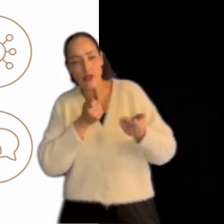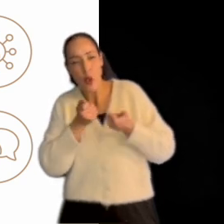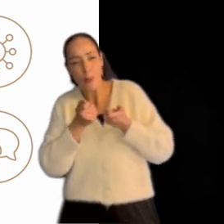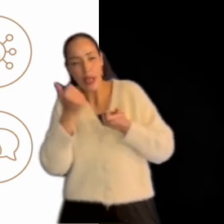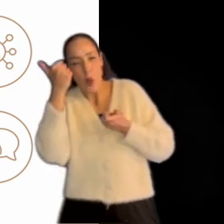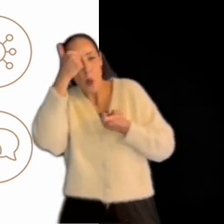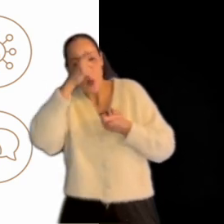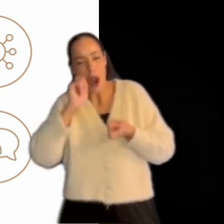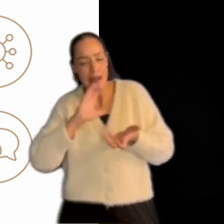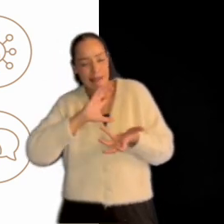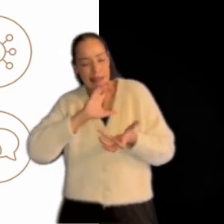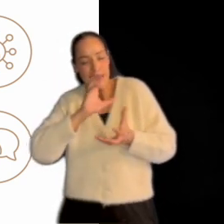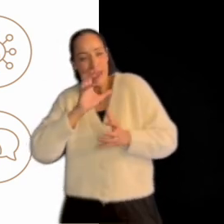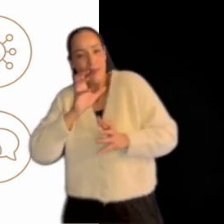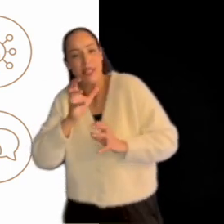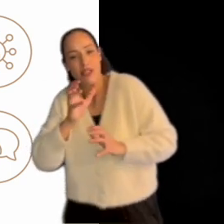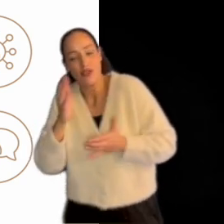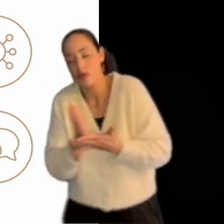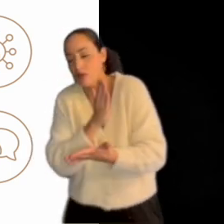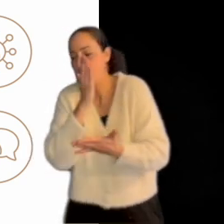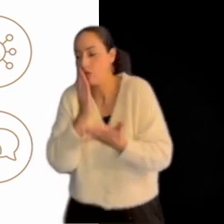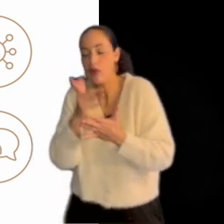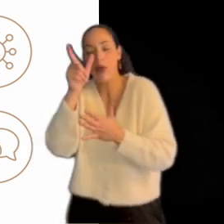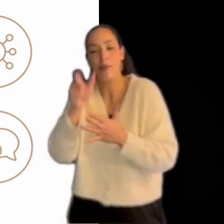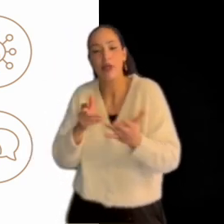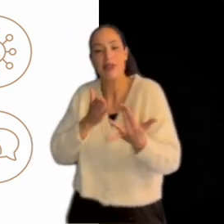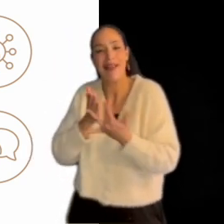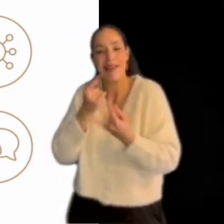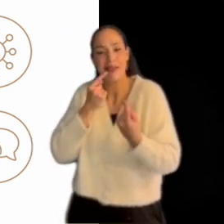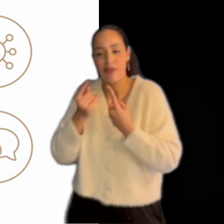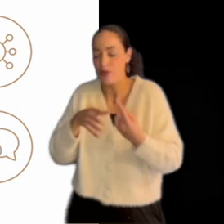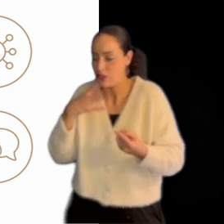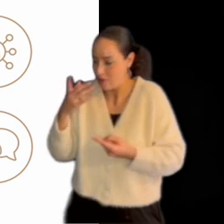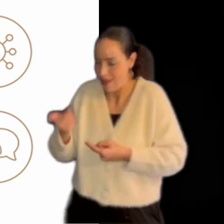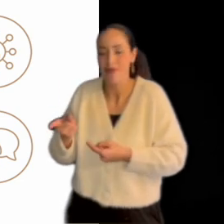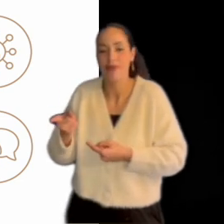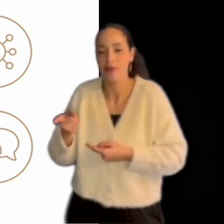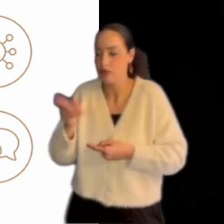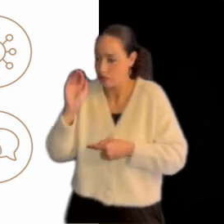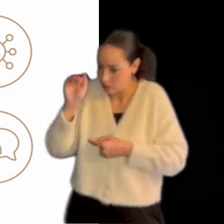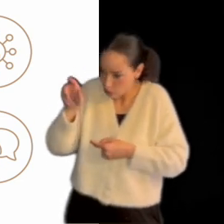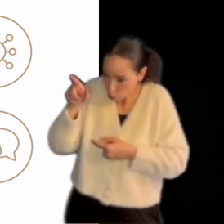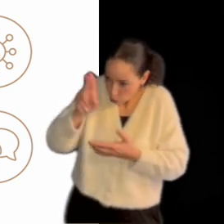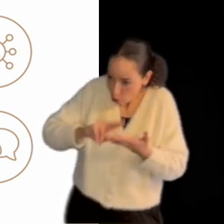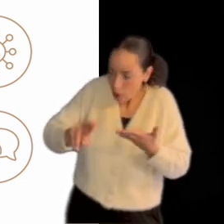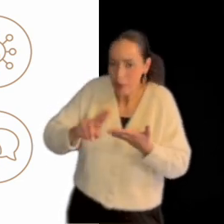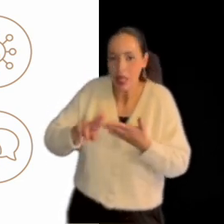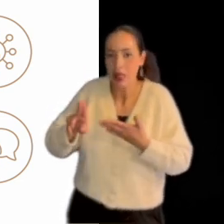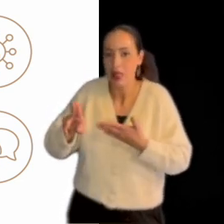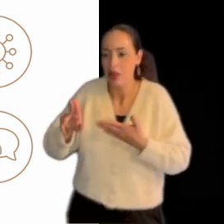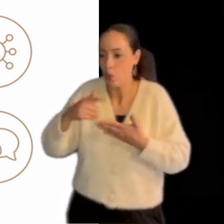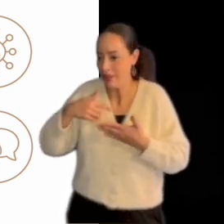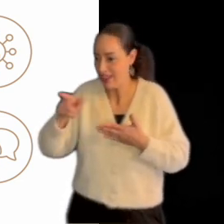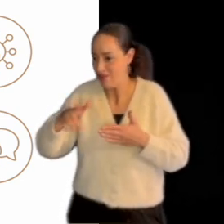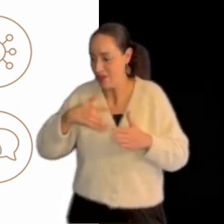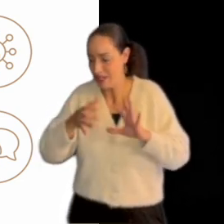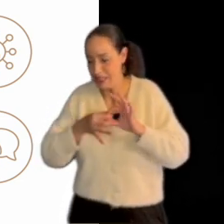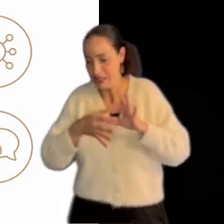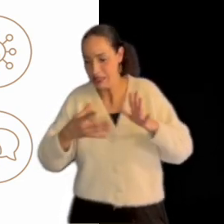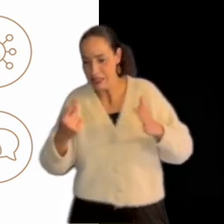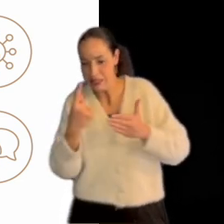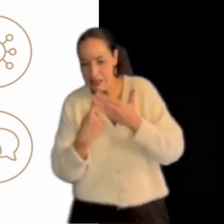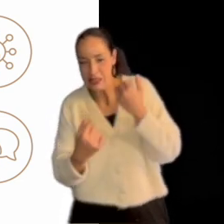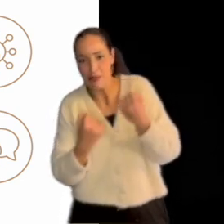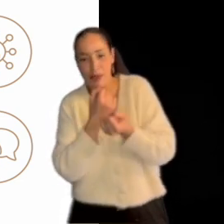feel disconnected, isolated and disempowered, but we also draw attention to their shared humanity by naming and contextualising